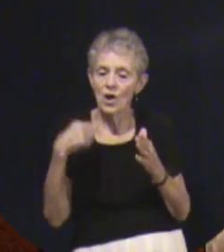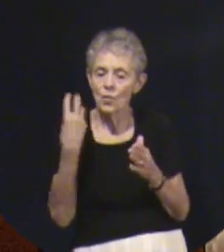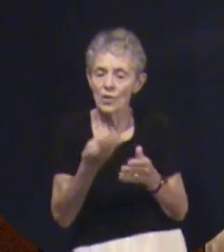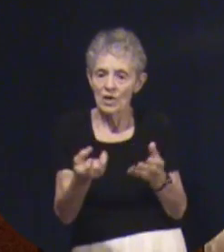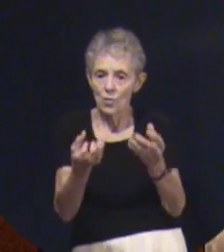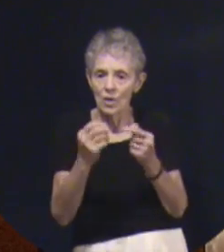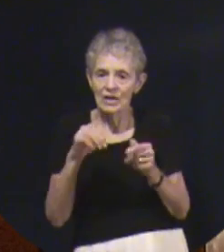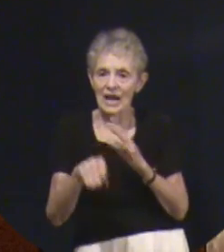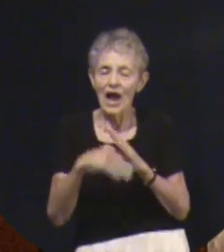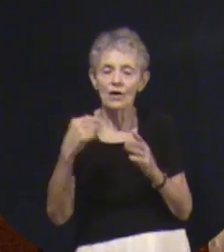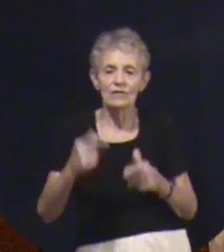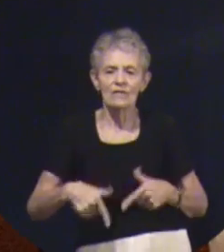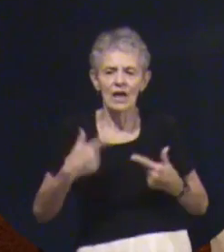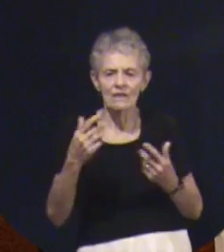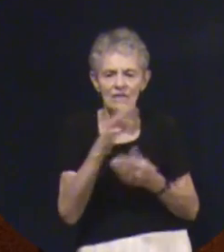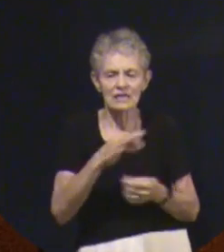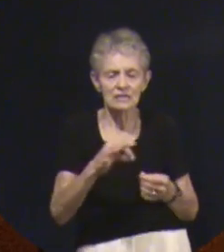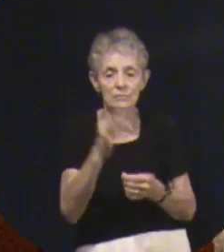Spiritual growth